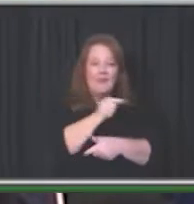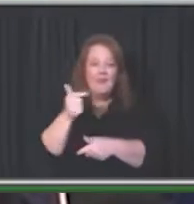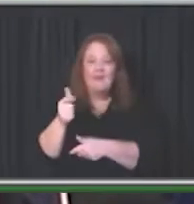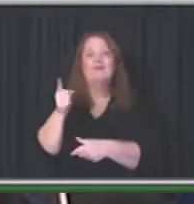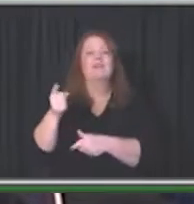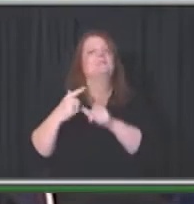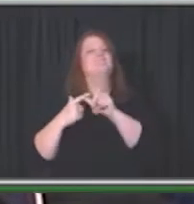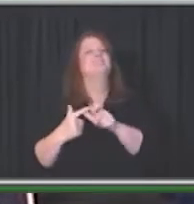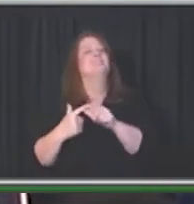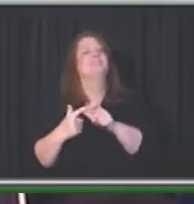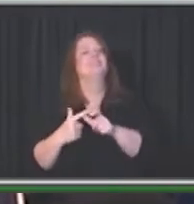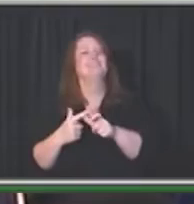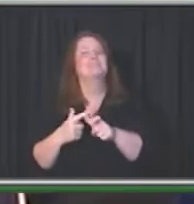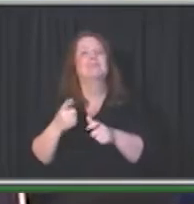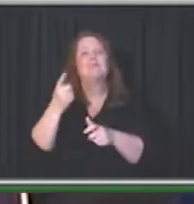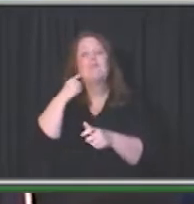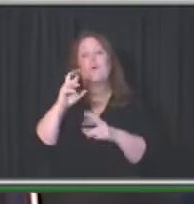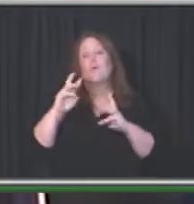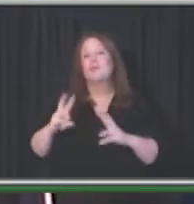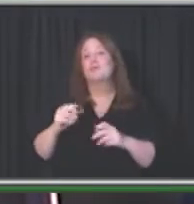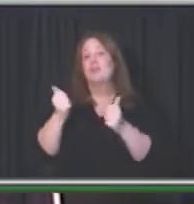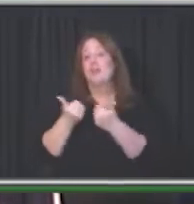City.